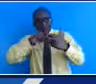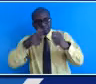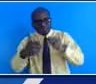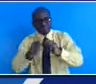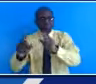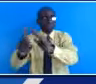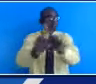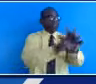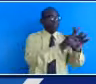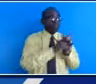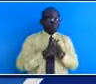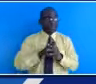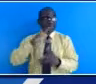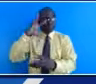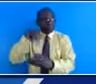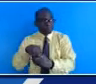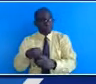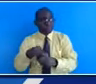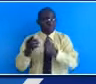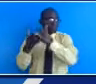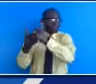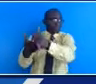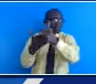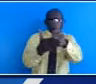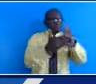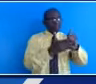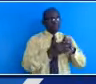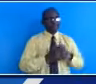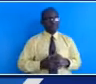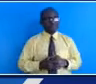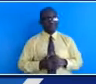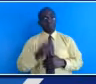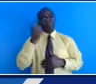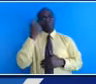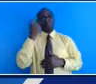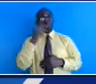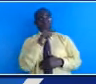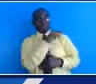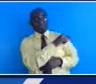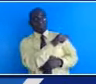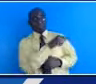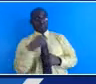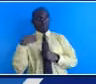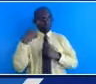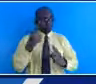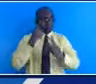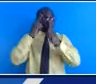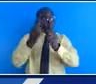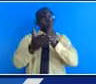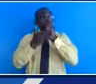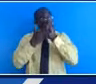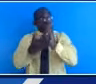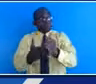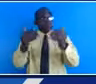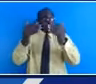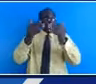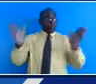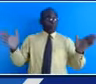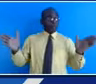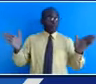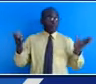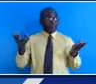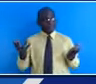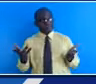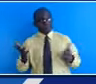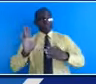reopen the business community of Westchester County, he and his colleagues have been there. So I want to ask Business Council of Westchester Executive Vice President